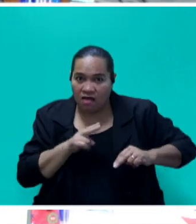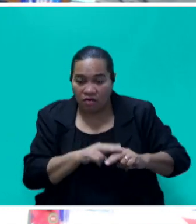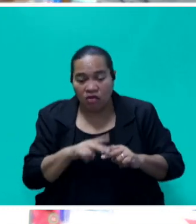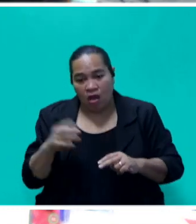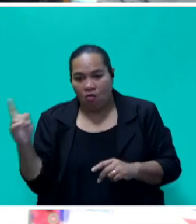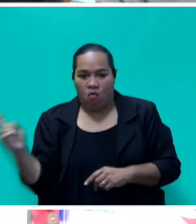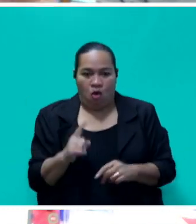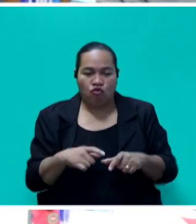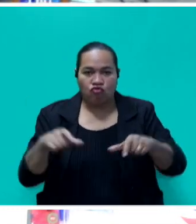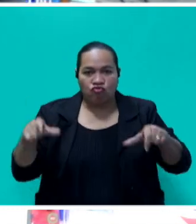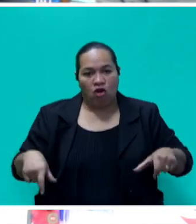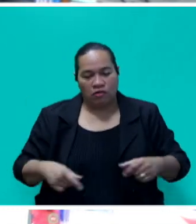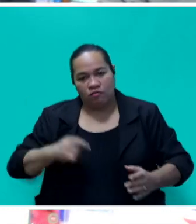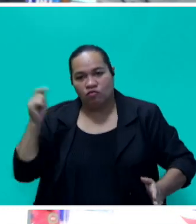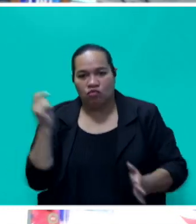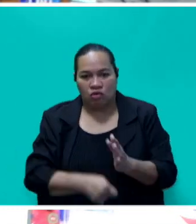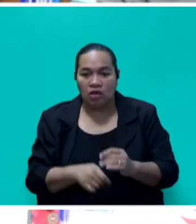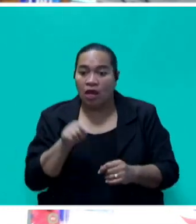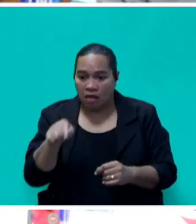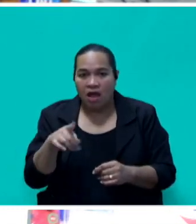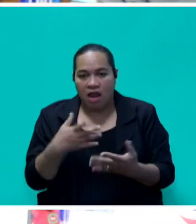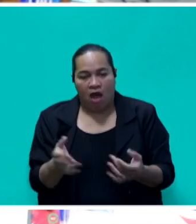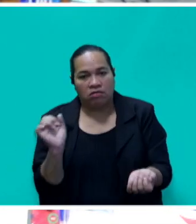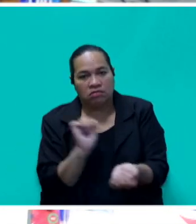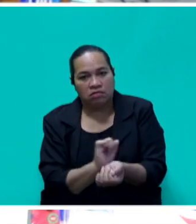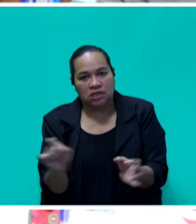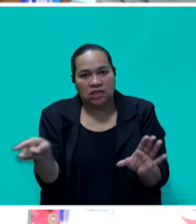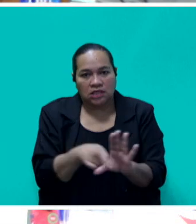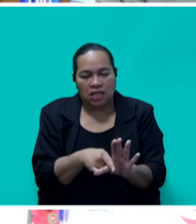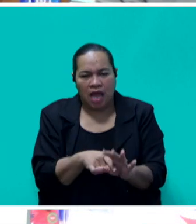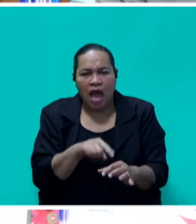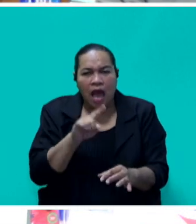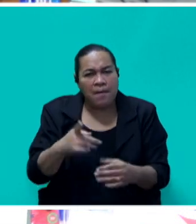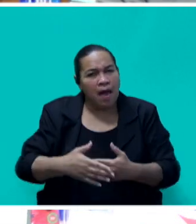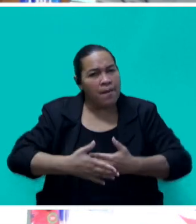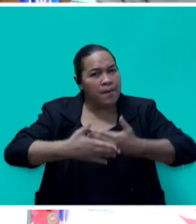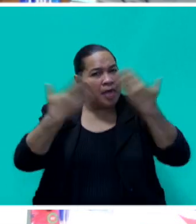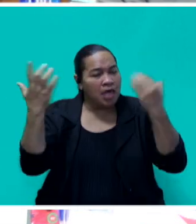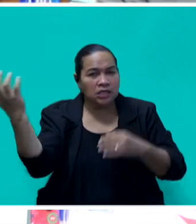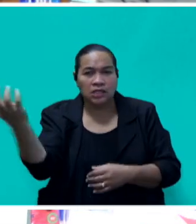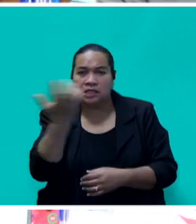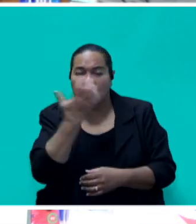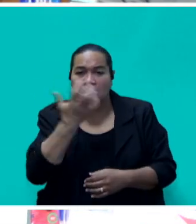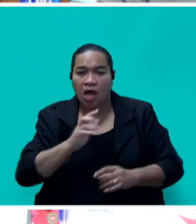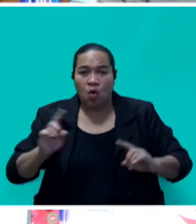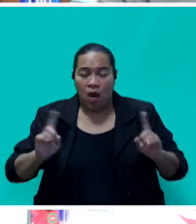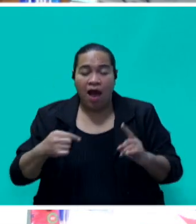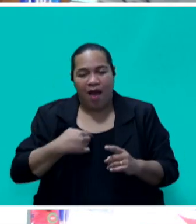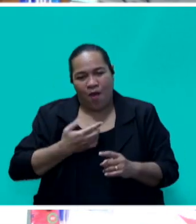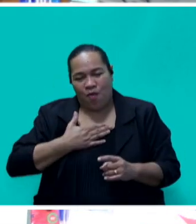prosecuted, and most of them are serving their time as well now. But perhaps the bigger danger, if I